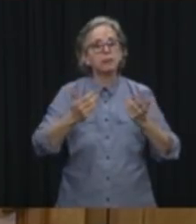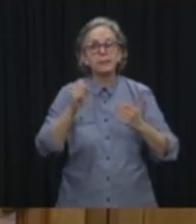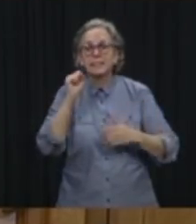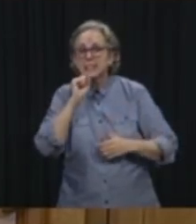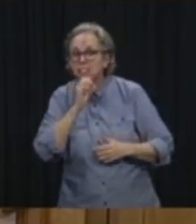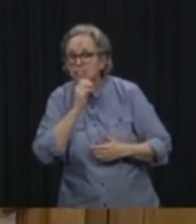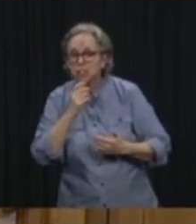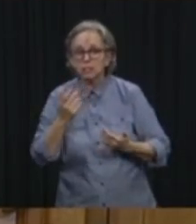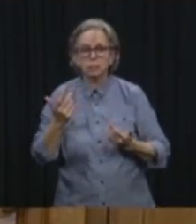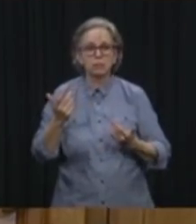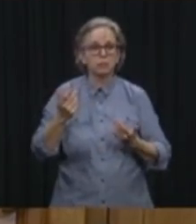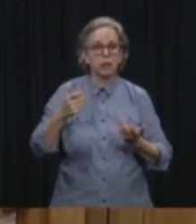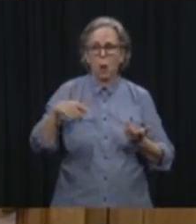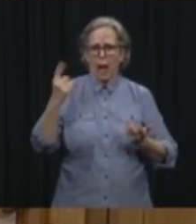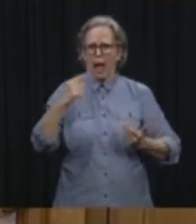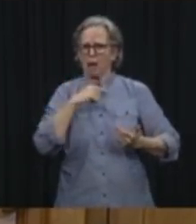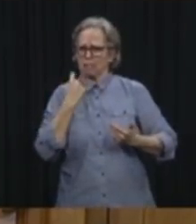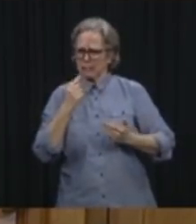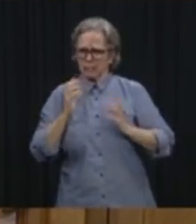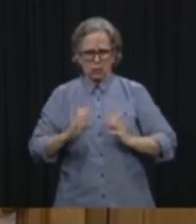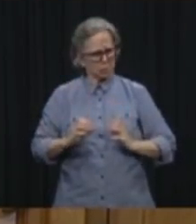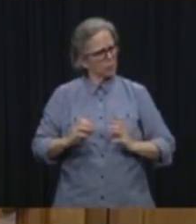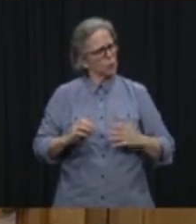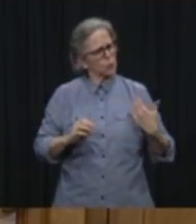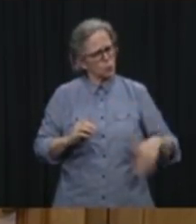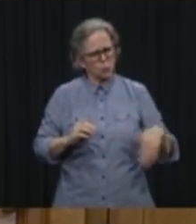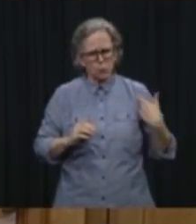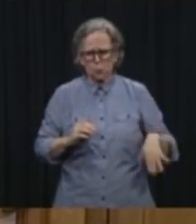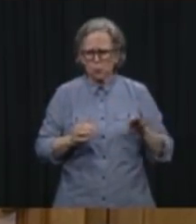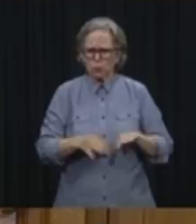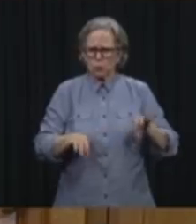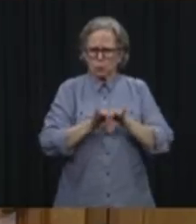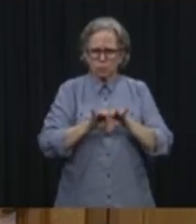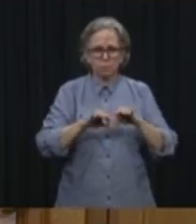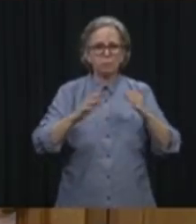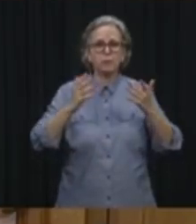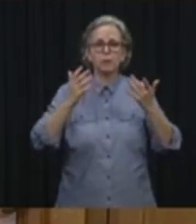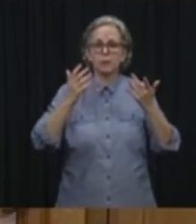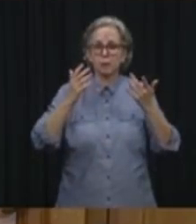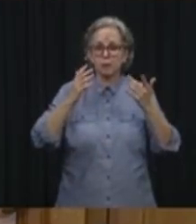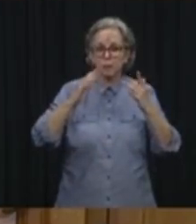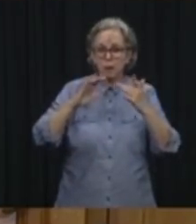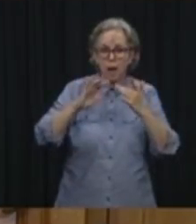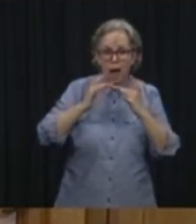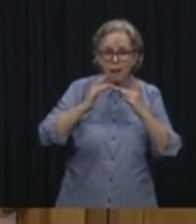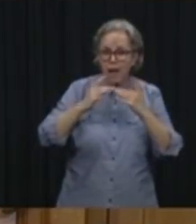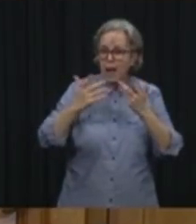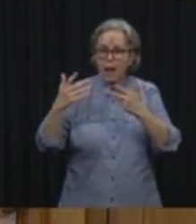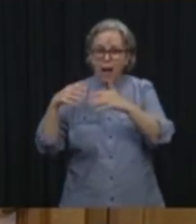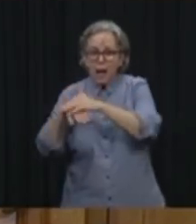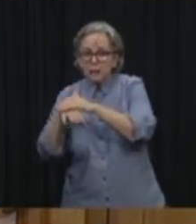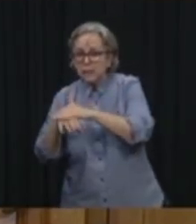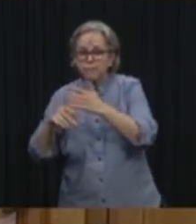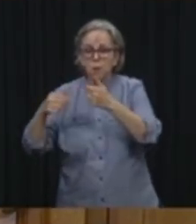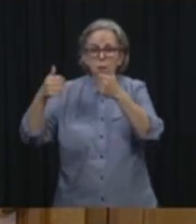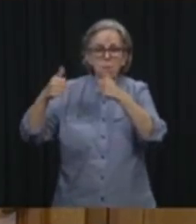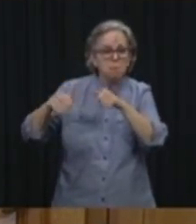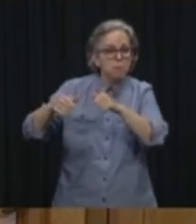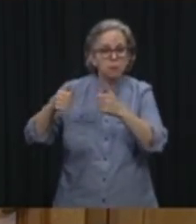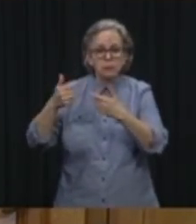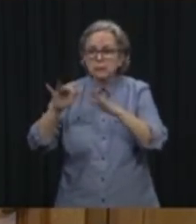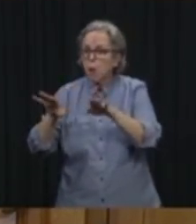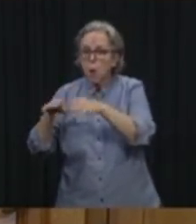customers. Online and remote access, posting online whether a facility is open, and how best to reach the facility and